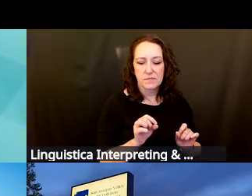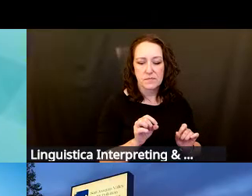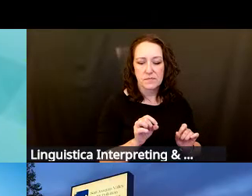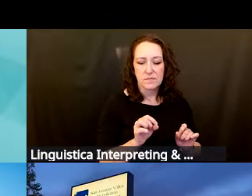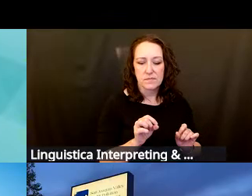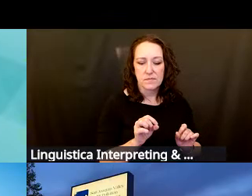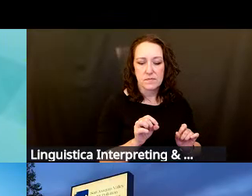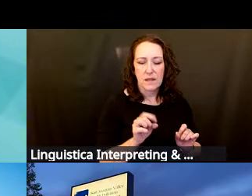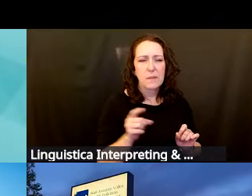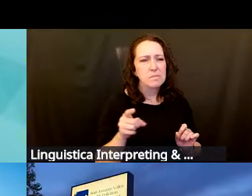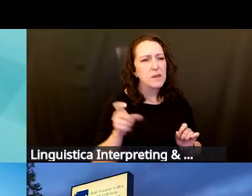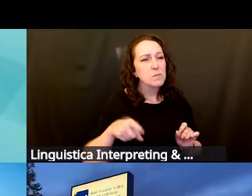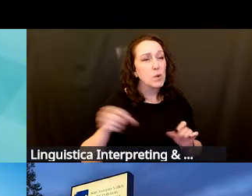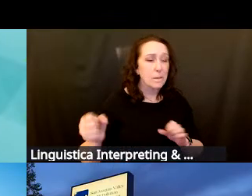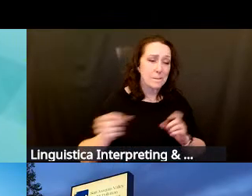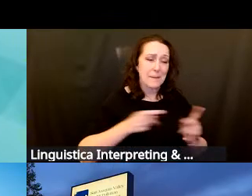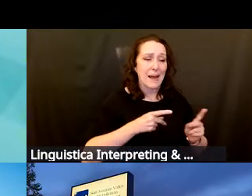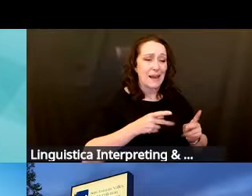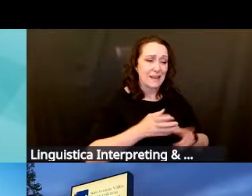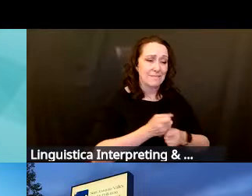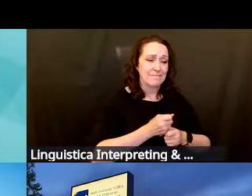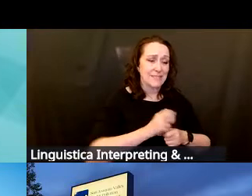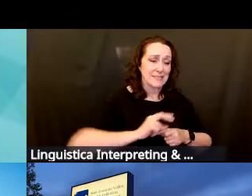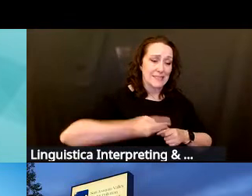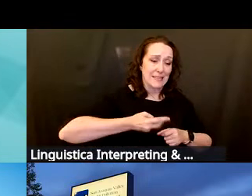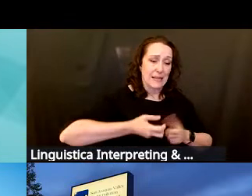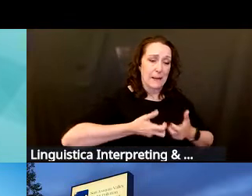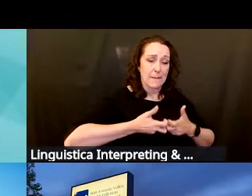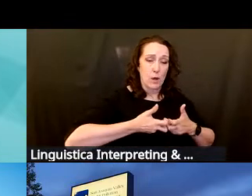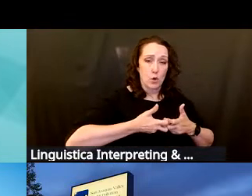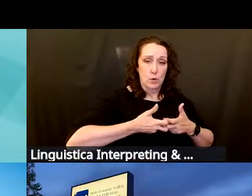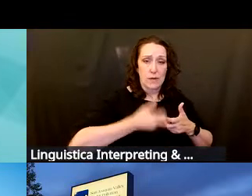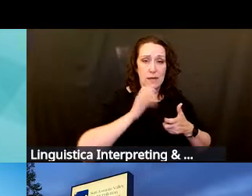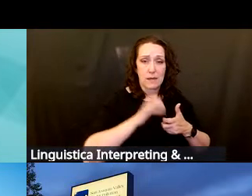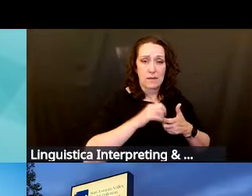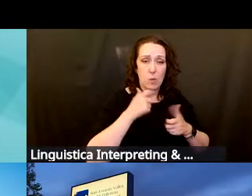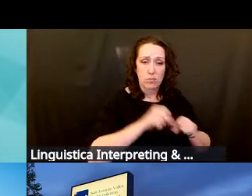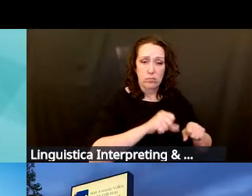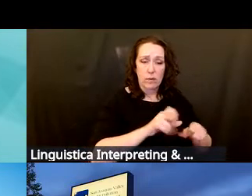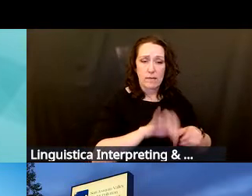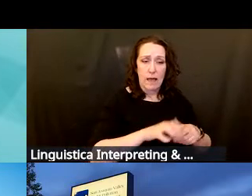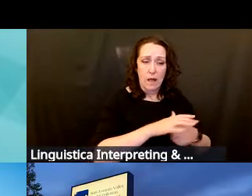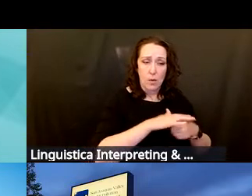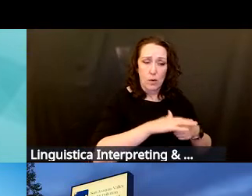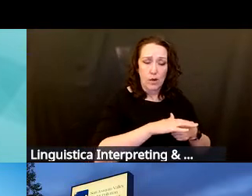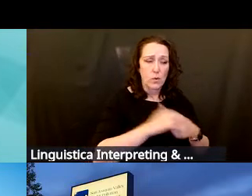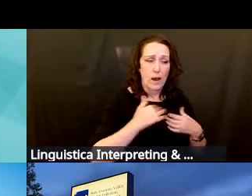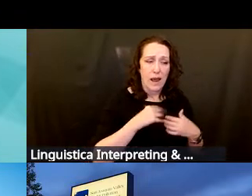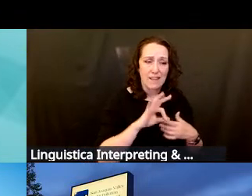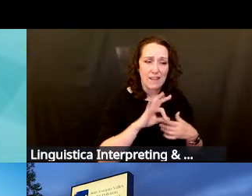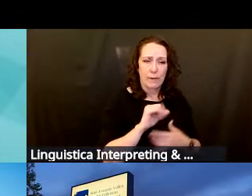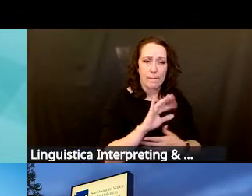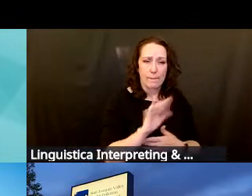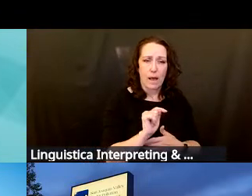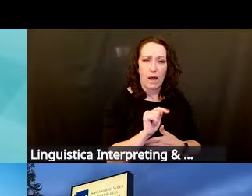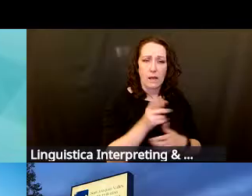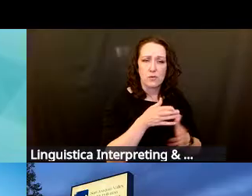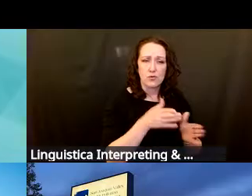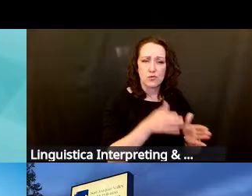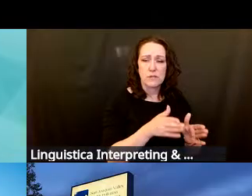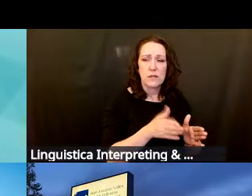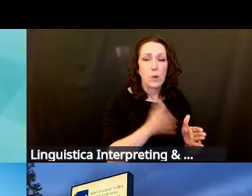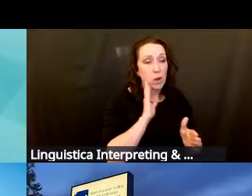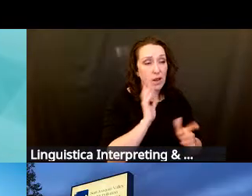up another battery for the lawnmower at that particular location we had on Fremont Street. And will they be giving